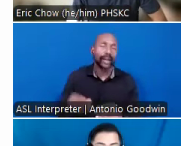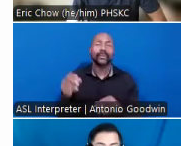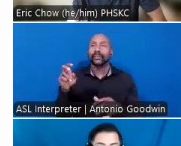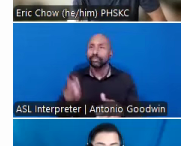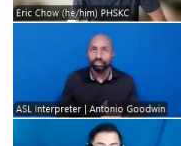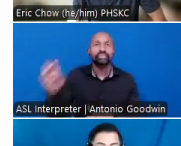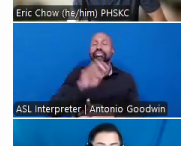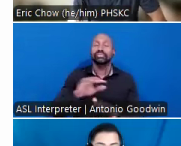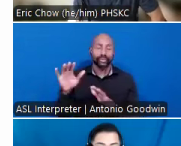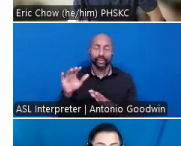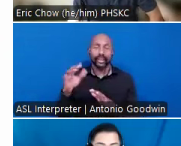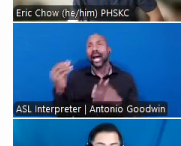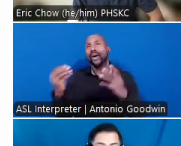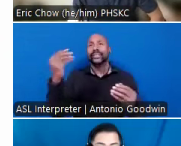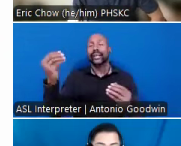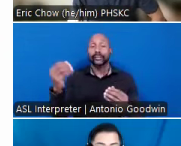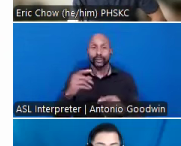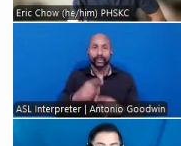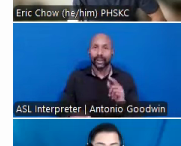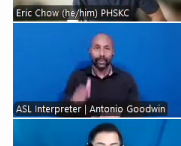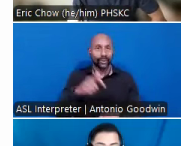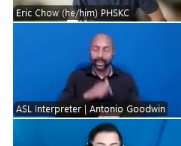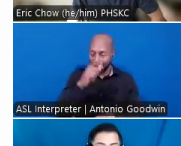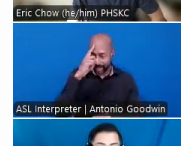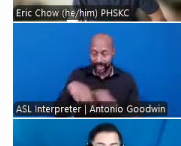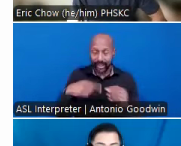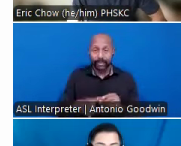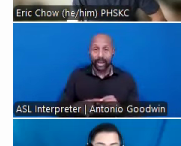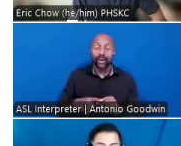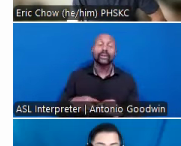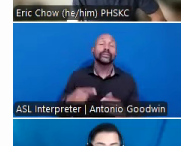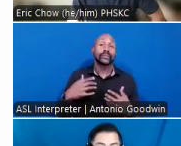their mind typically is a respiratory infection. But COVID,